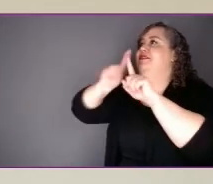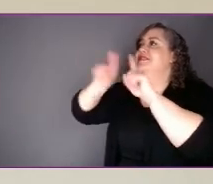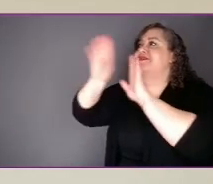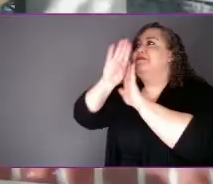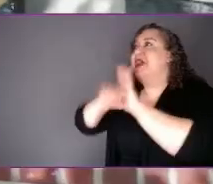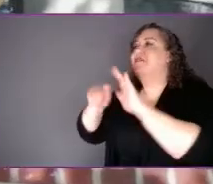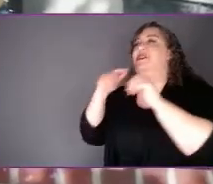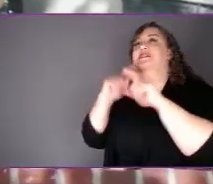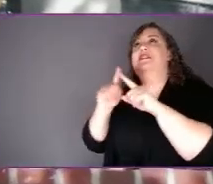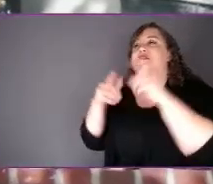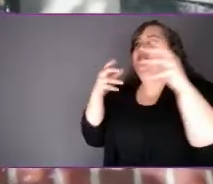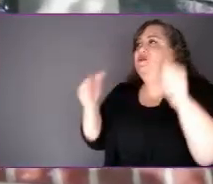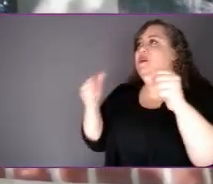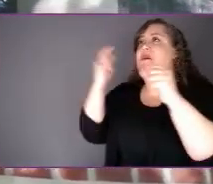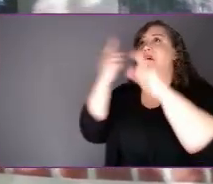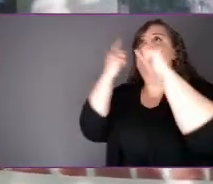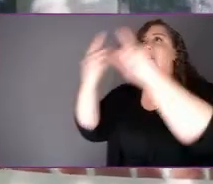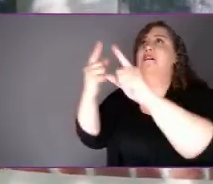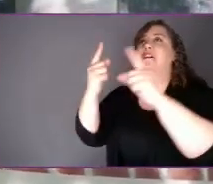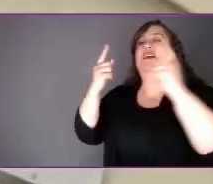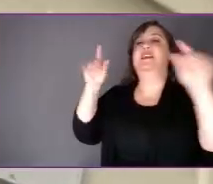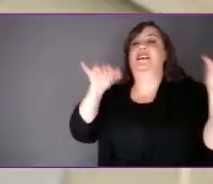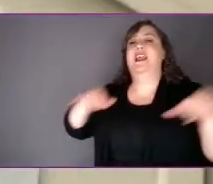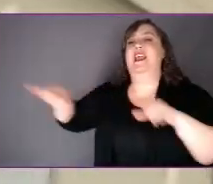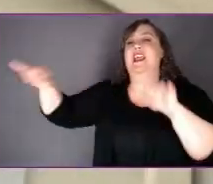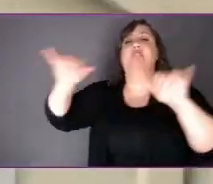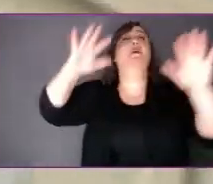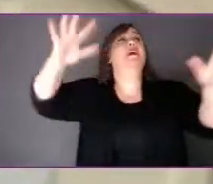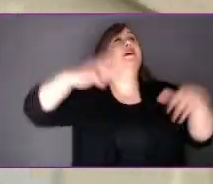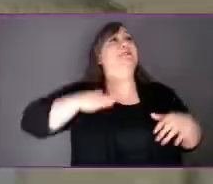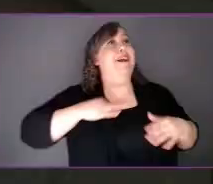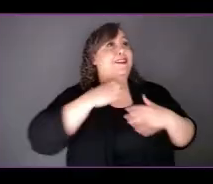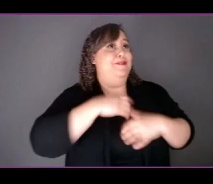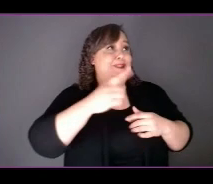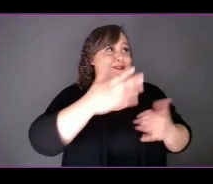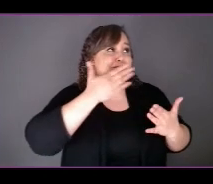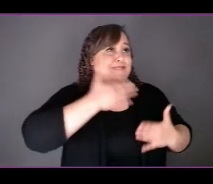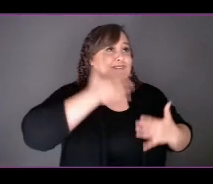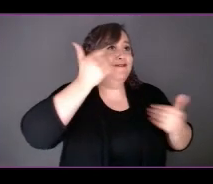the same goals. Apply. Wishing you guys the best of luck. That's all for me. Bye.